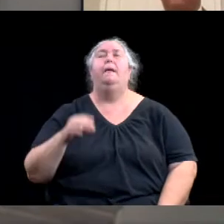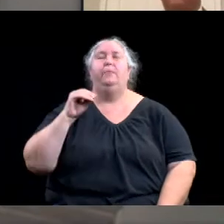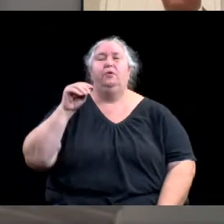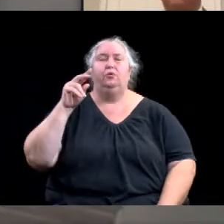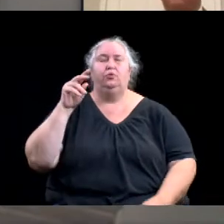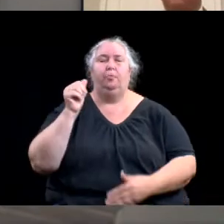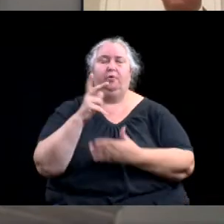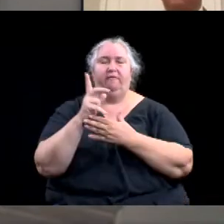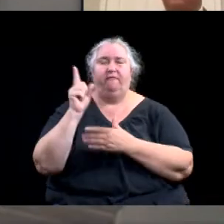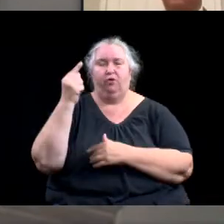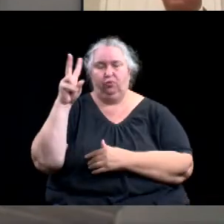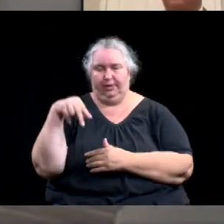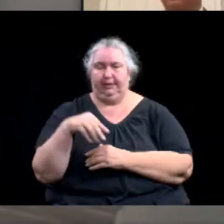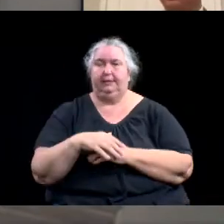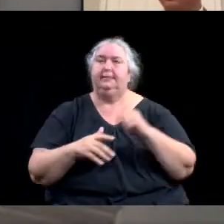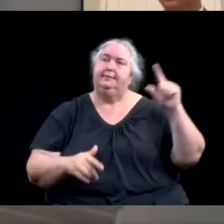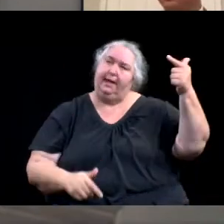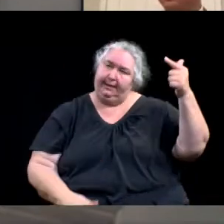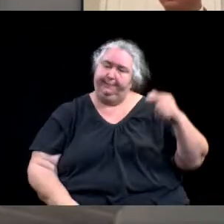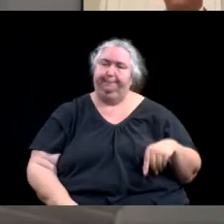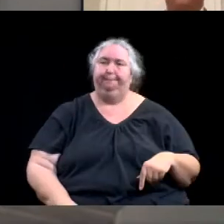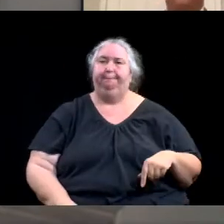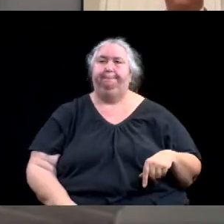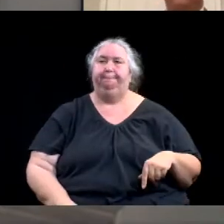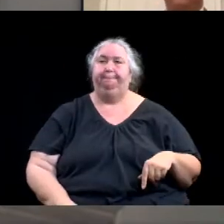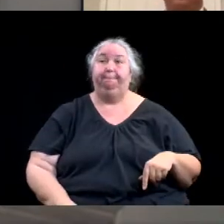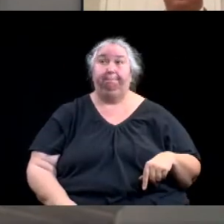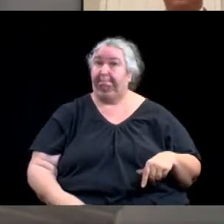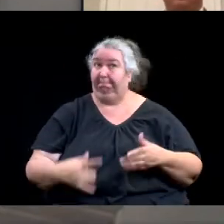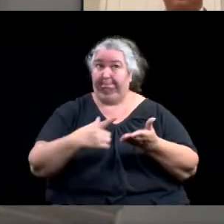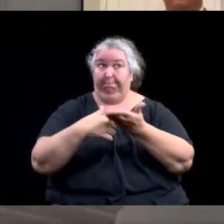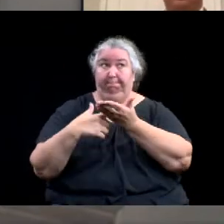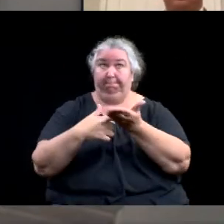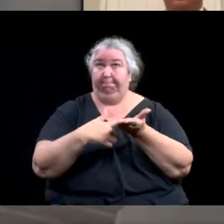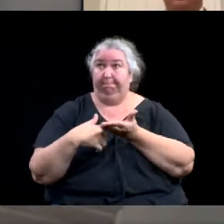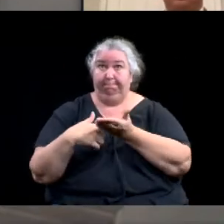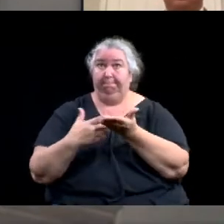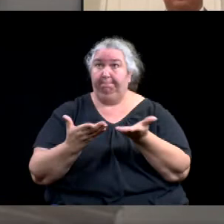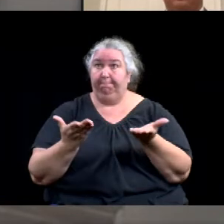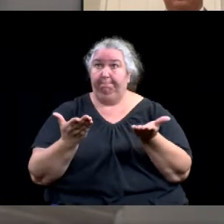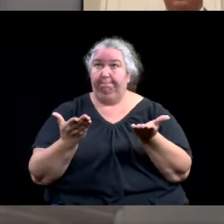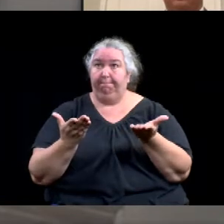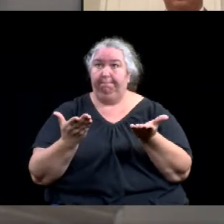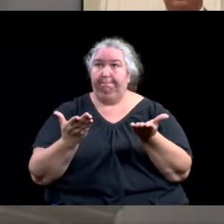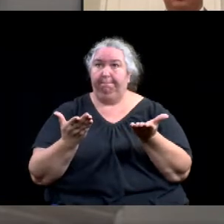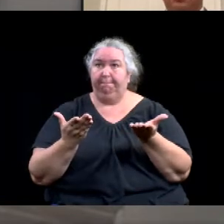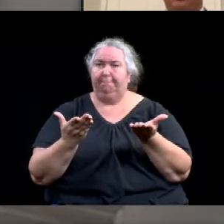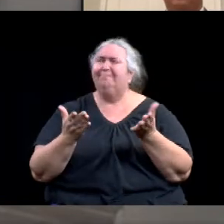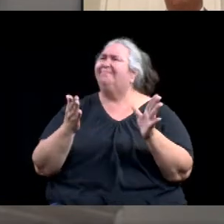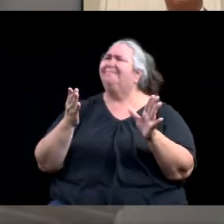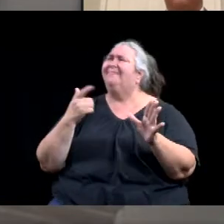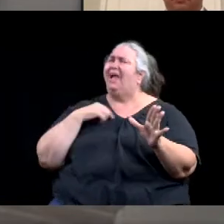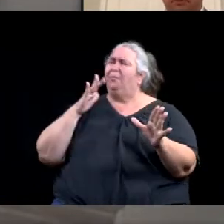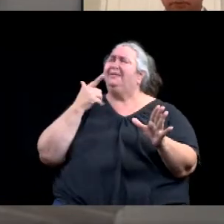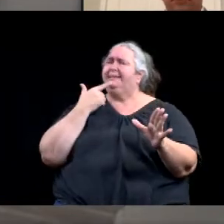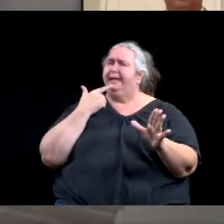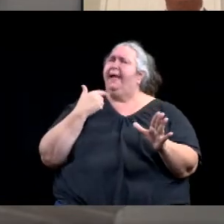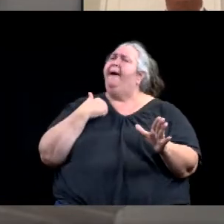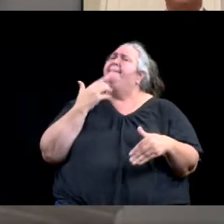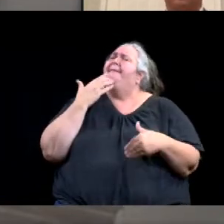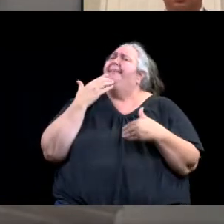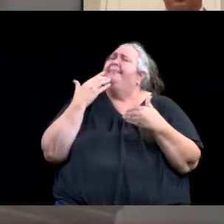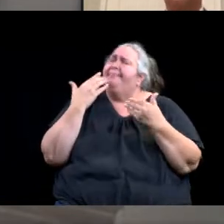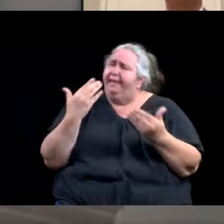I'll just say I'm really thankful for the good and excellent work that our Parks and Recreation Department does to provide a lot of